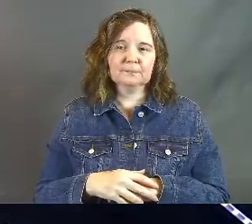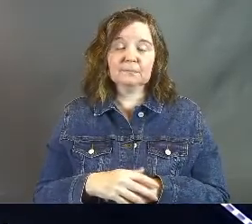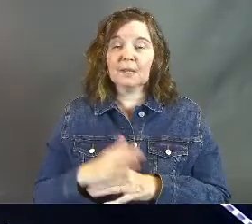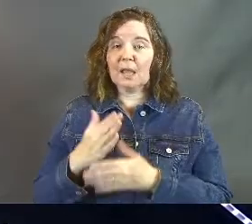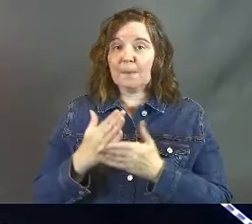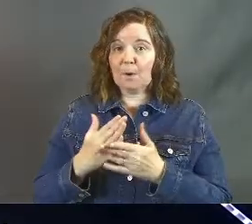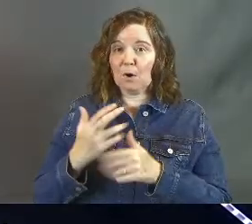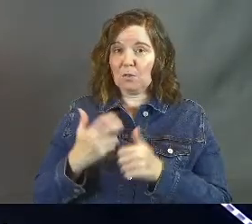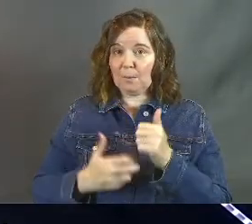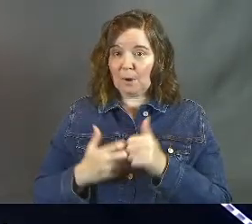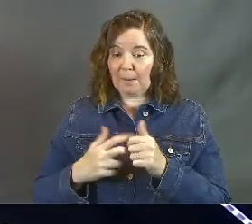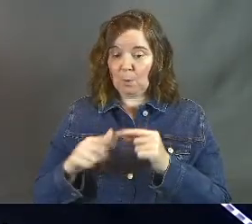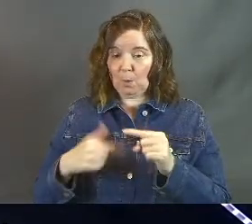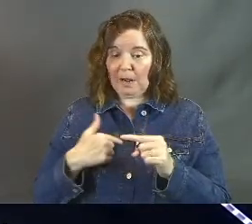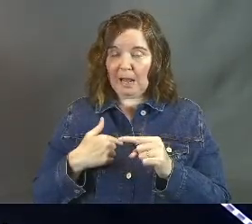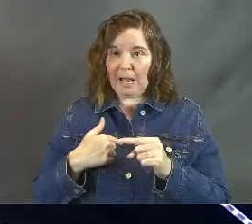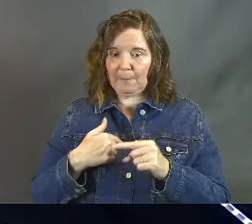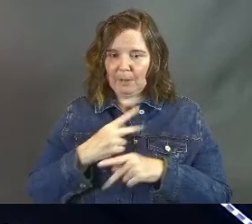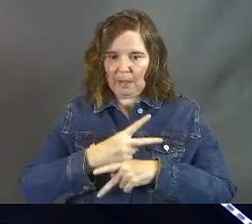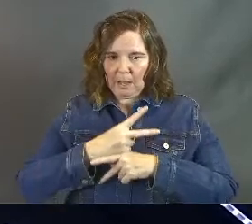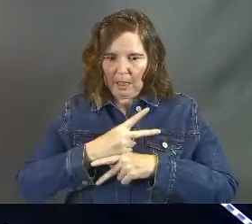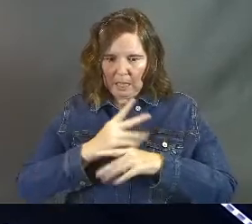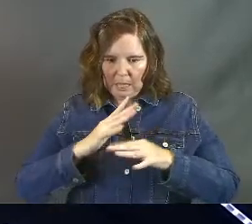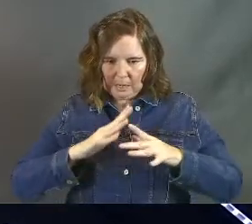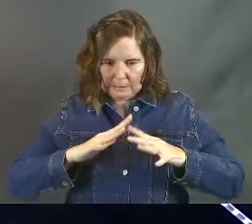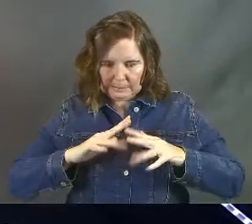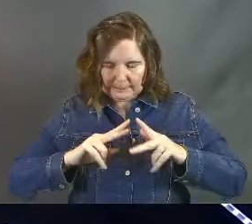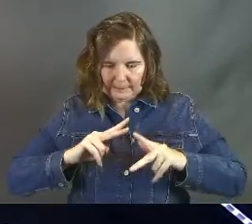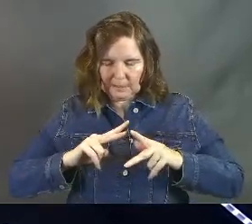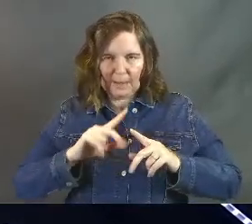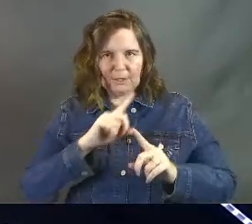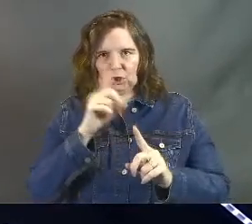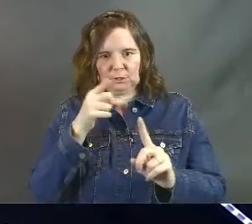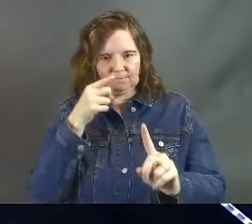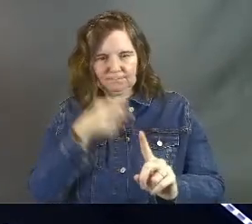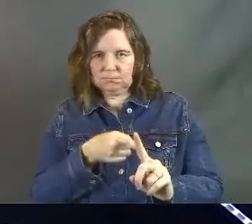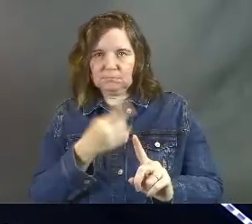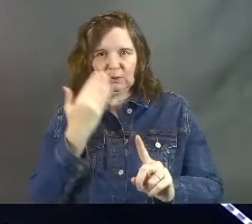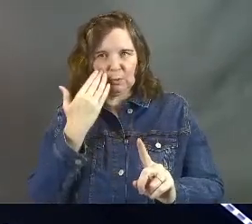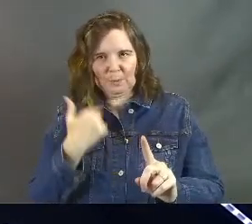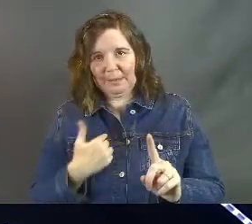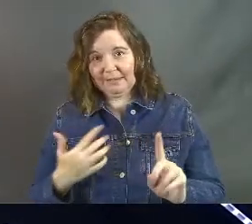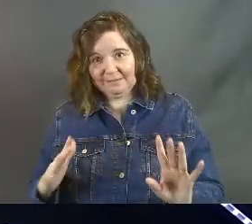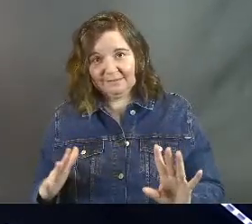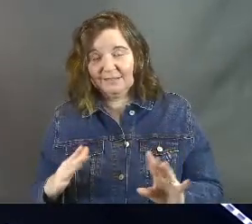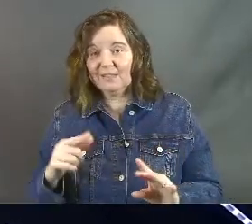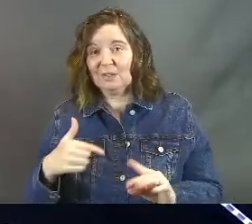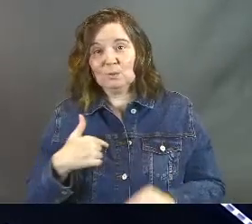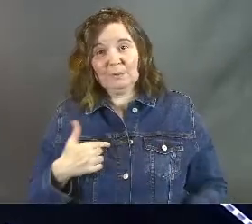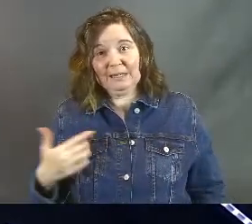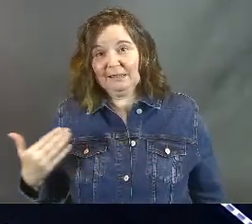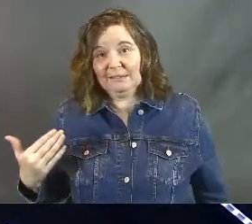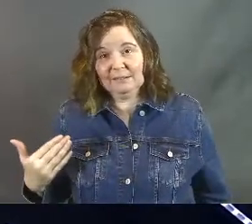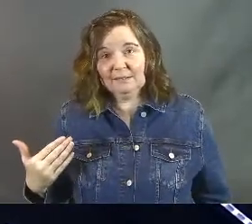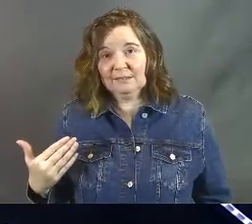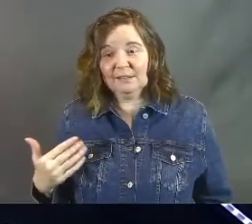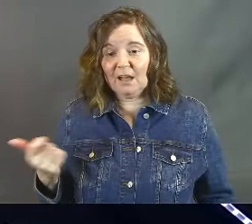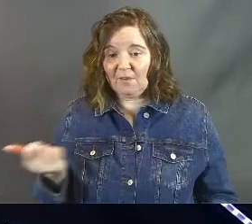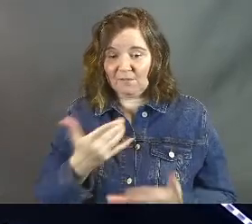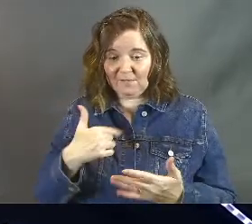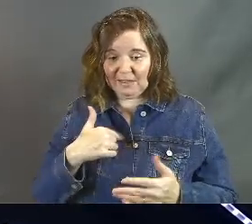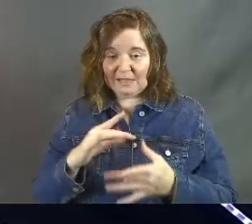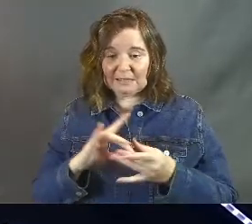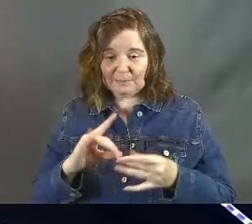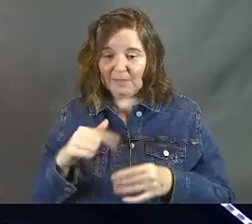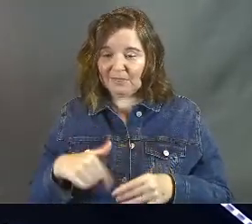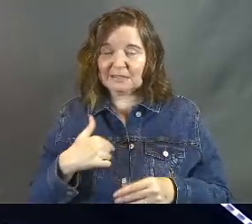And part of the problem is when I'm being so careful, and she just pegged me, okay? This was me. Of everything in